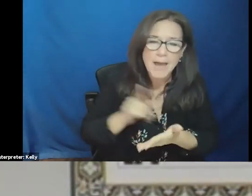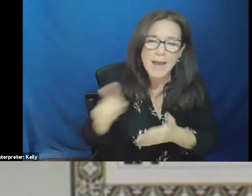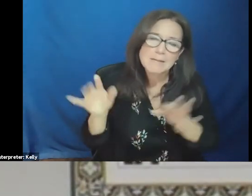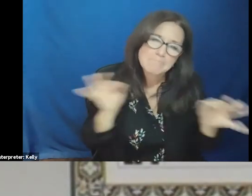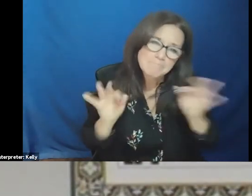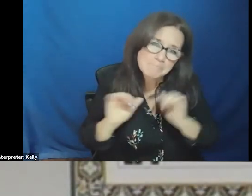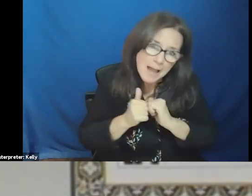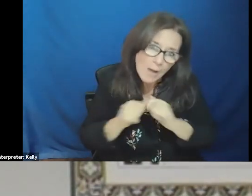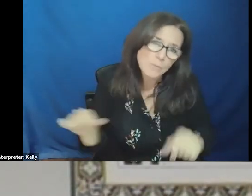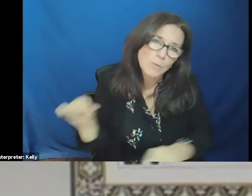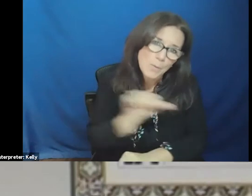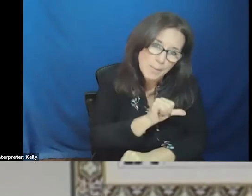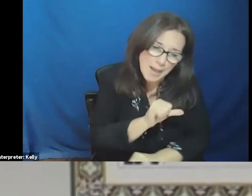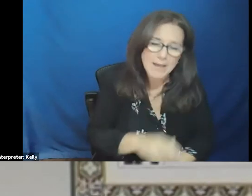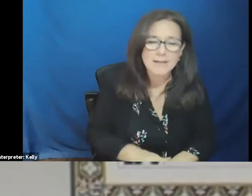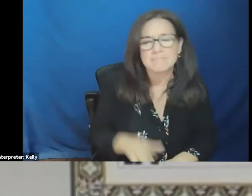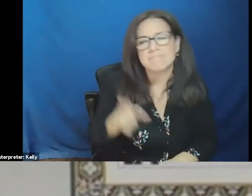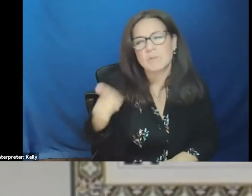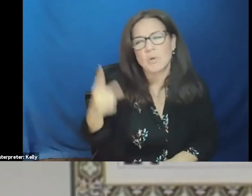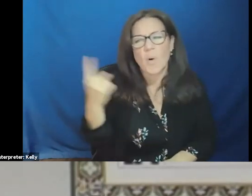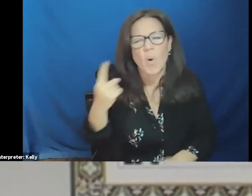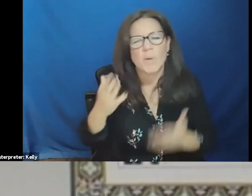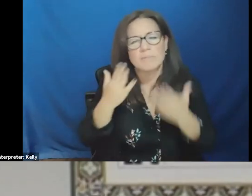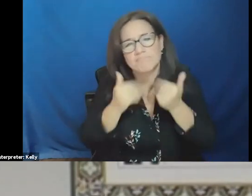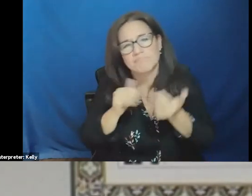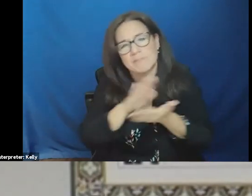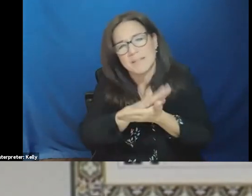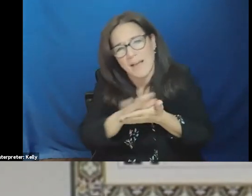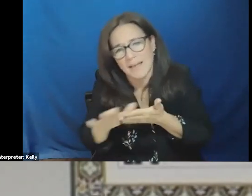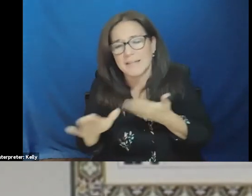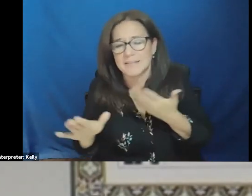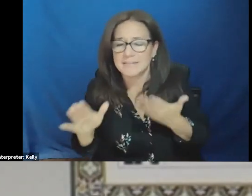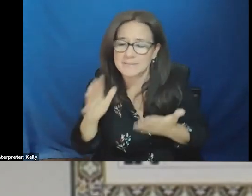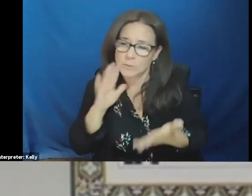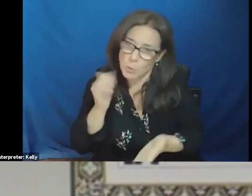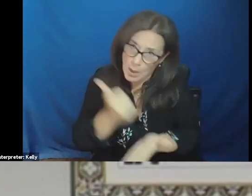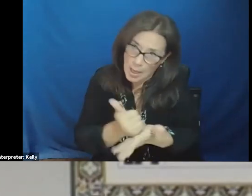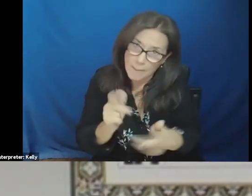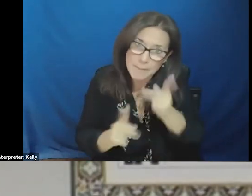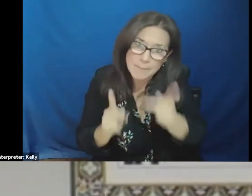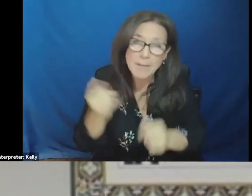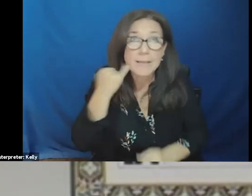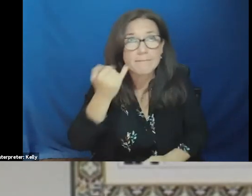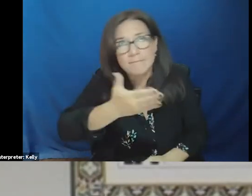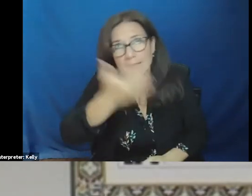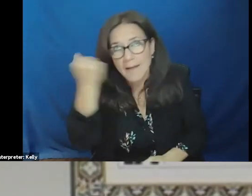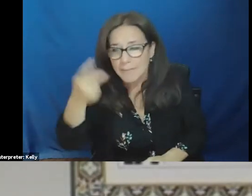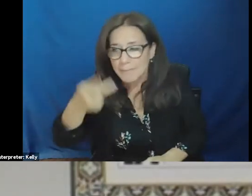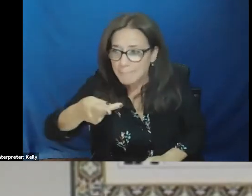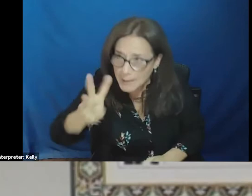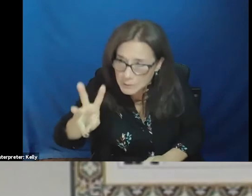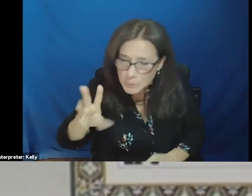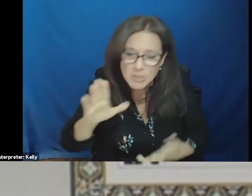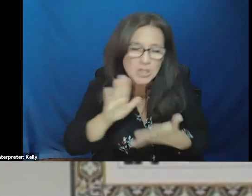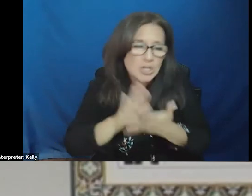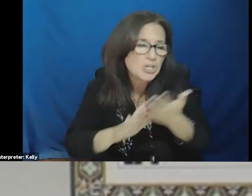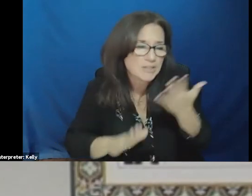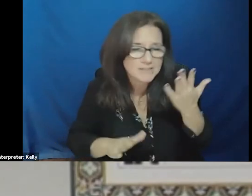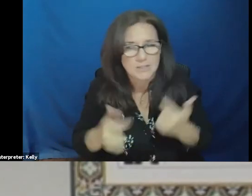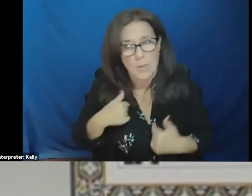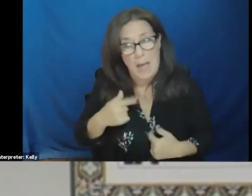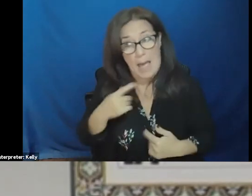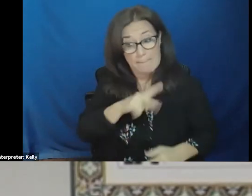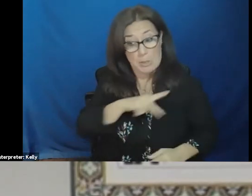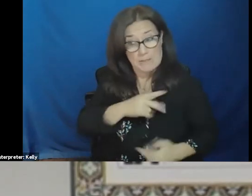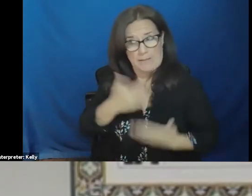so gracious when you're working with those who don't know what they're doing, forgot their password, all of those things. So I certainly want to personally appreciate you for